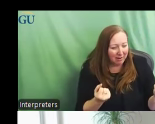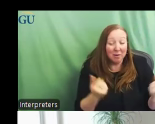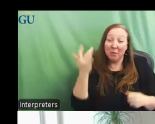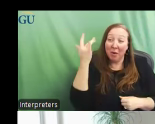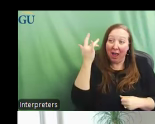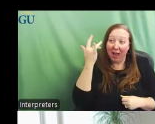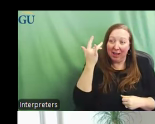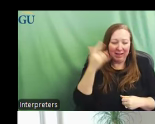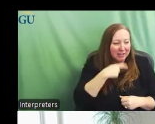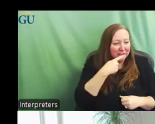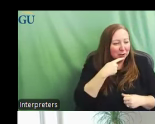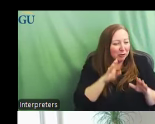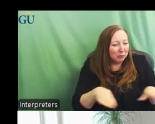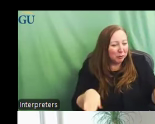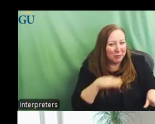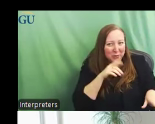visual attention.